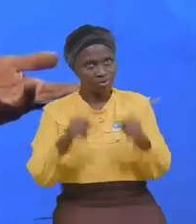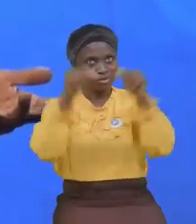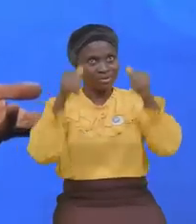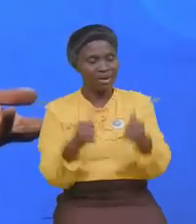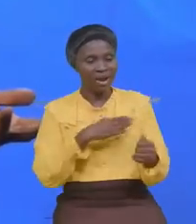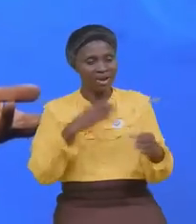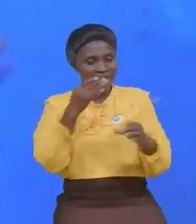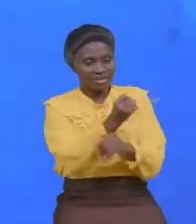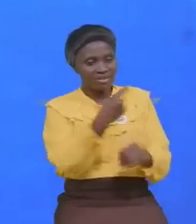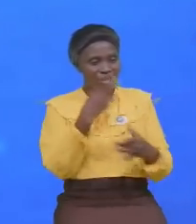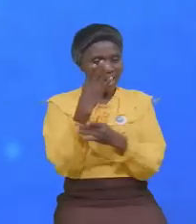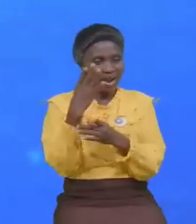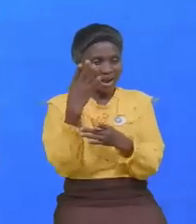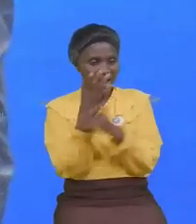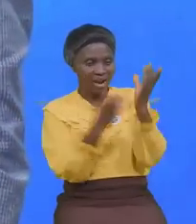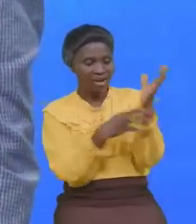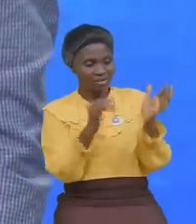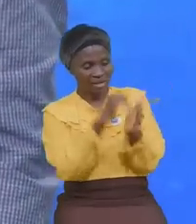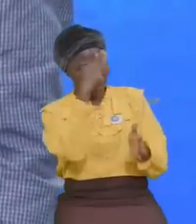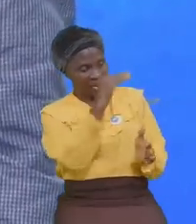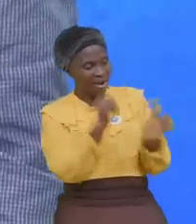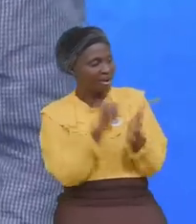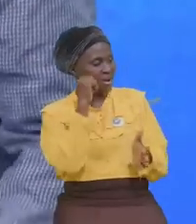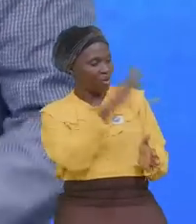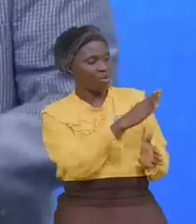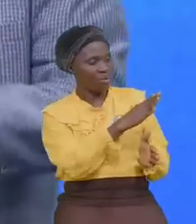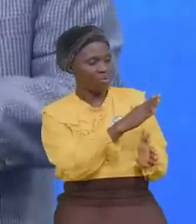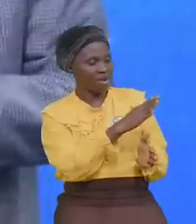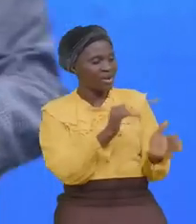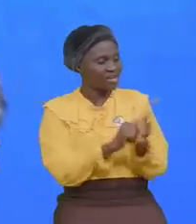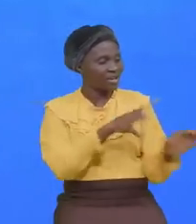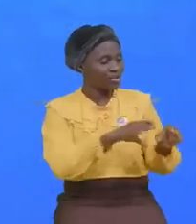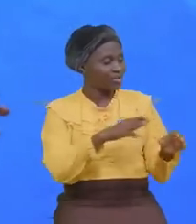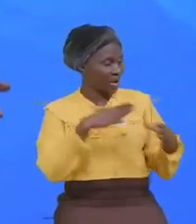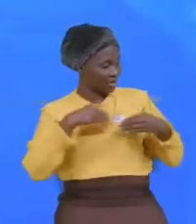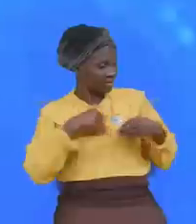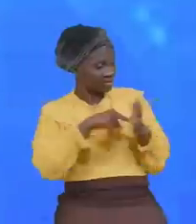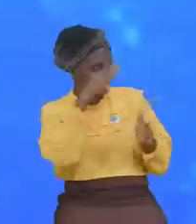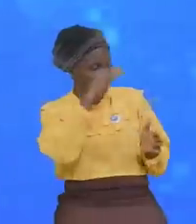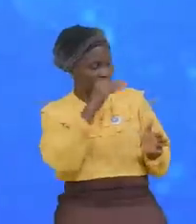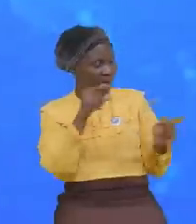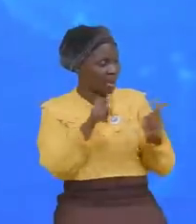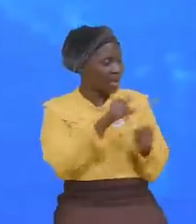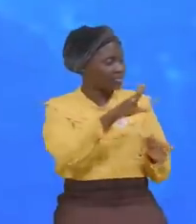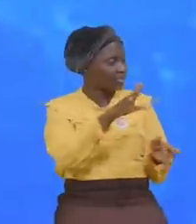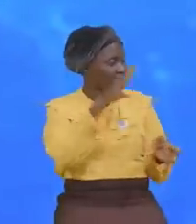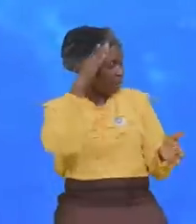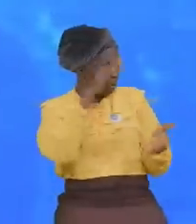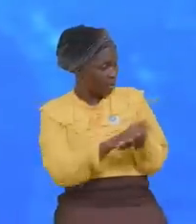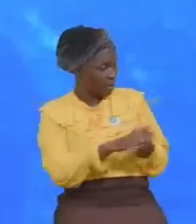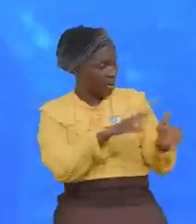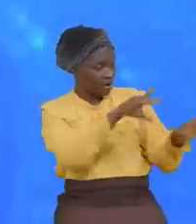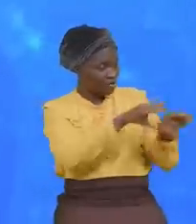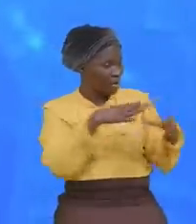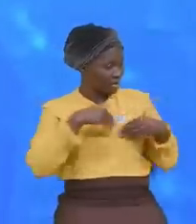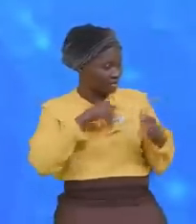the hand of that man. Do you take this man, do you take this woman to be your spouse for the